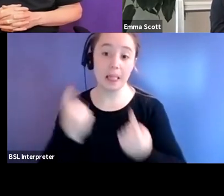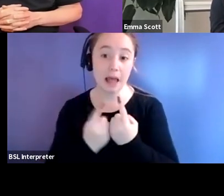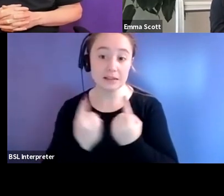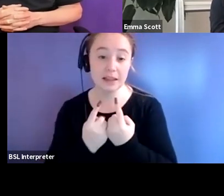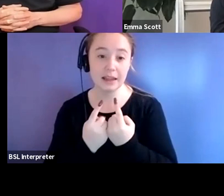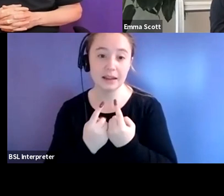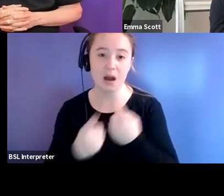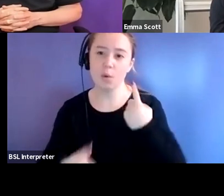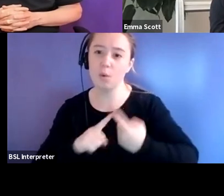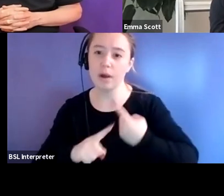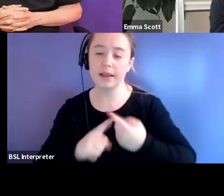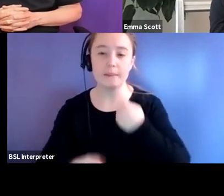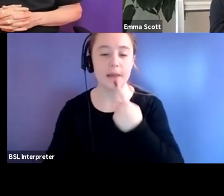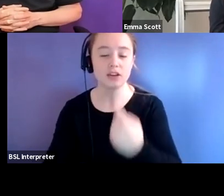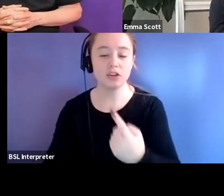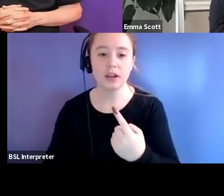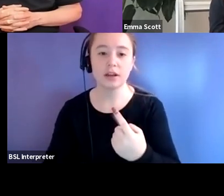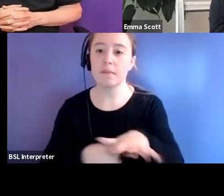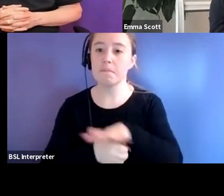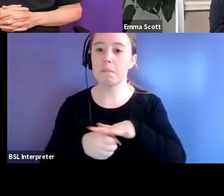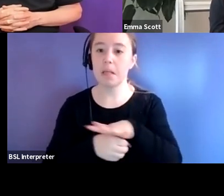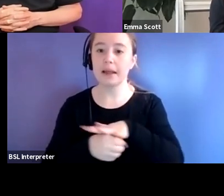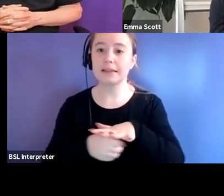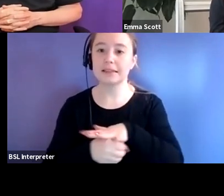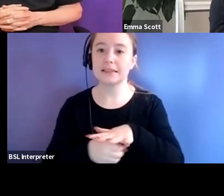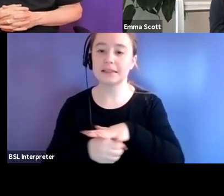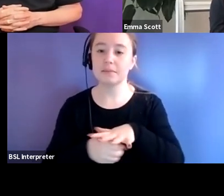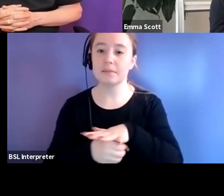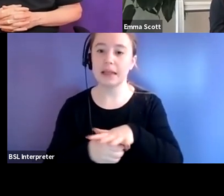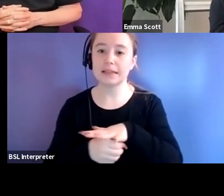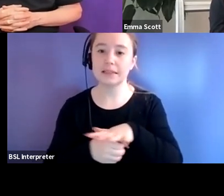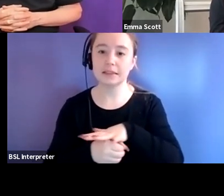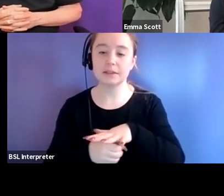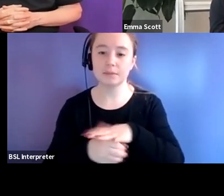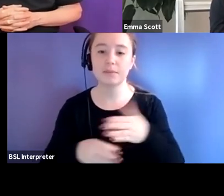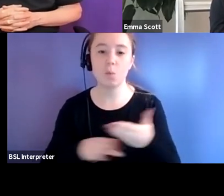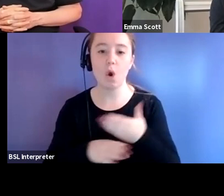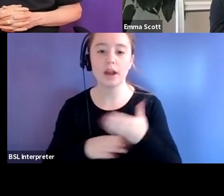I'll just touch quickly on, I mentioned place, the work that we've been doing on place in Scotland.